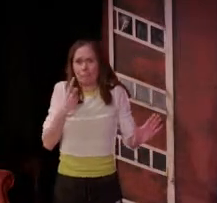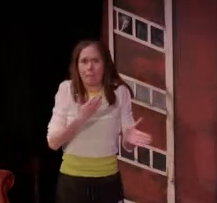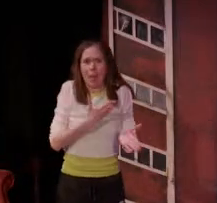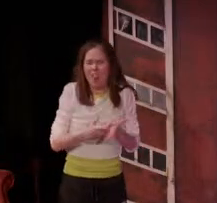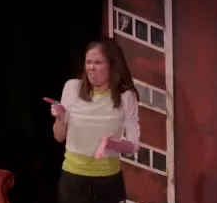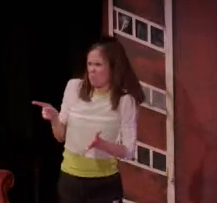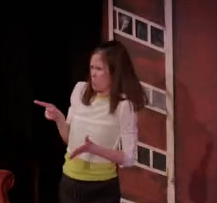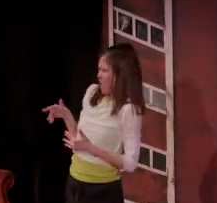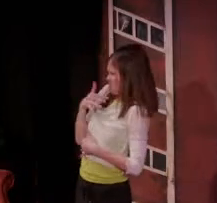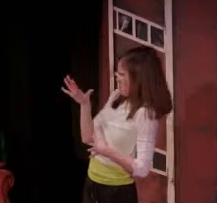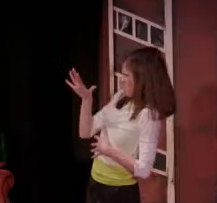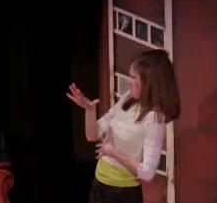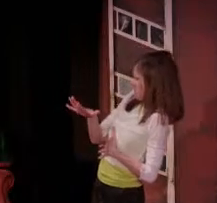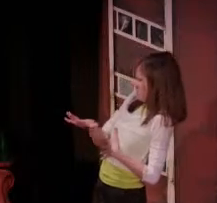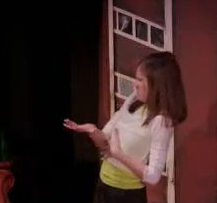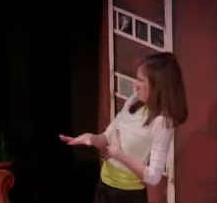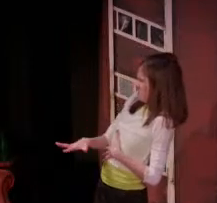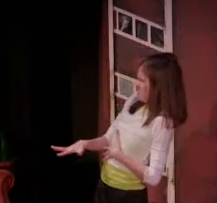and hairy.